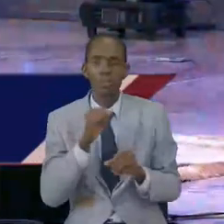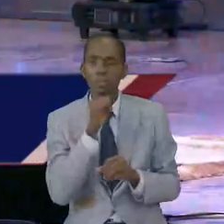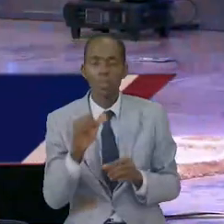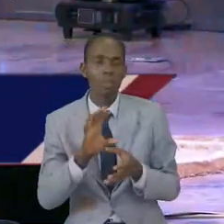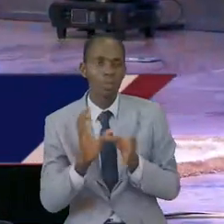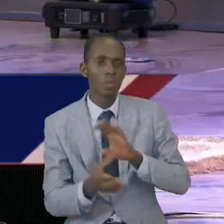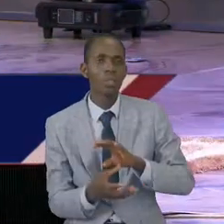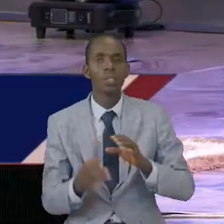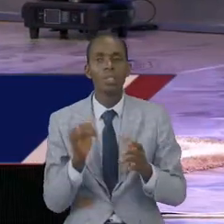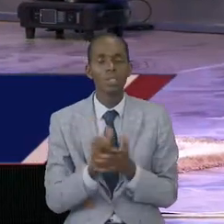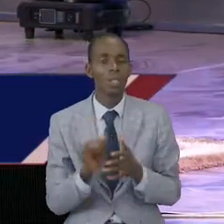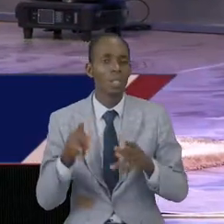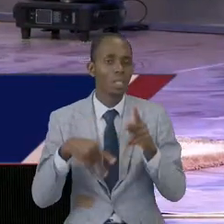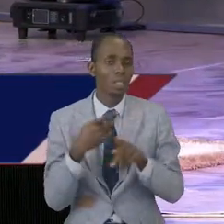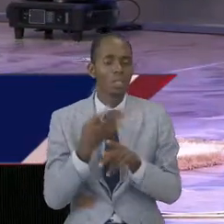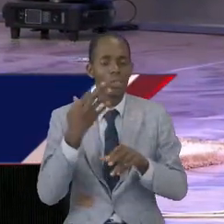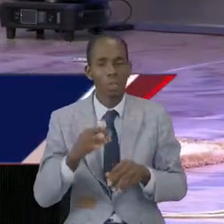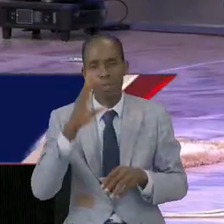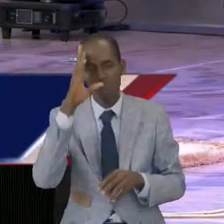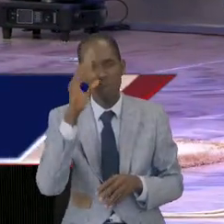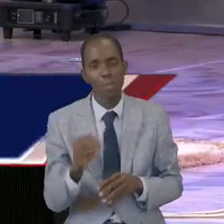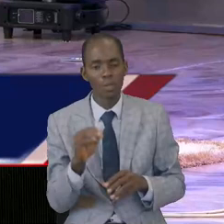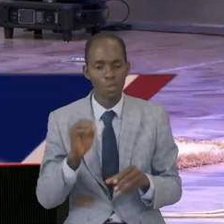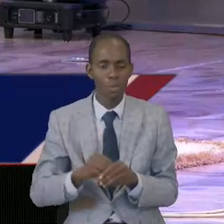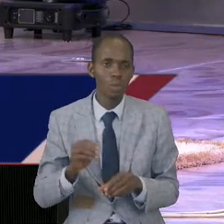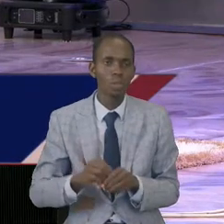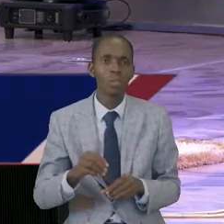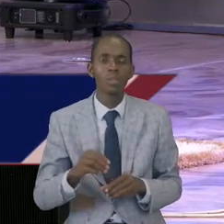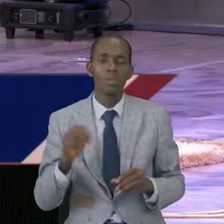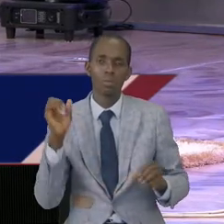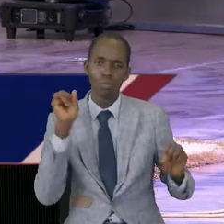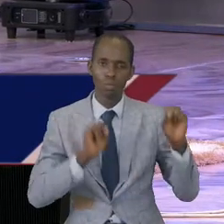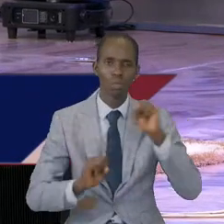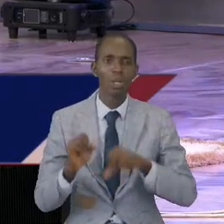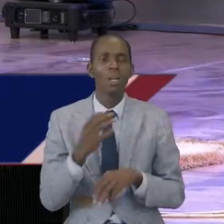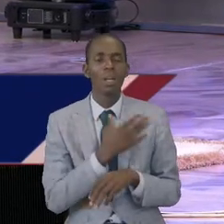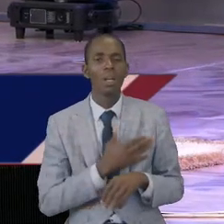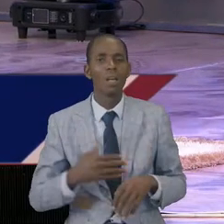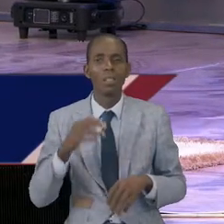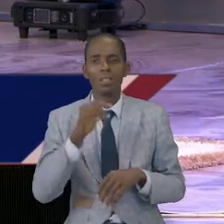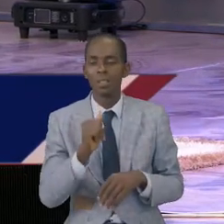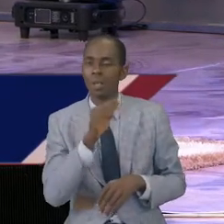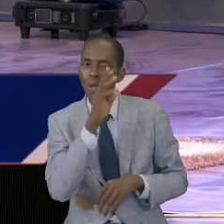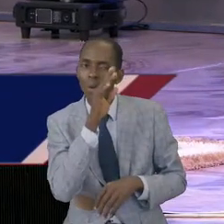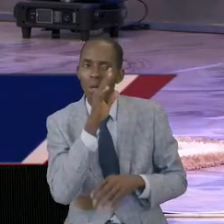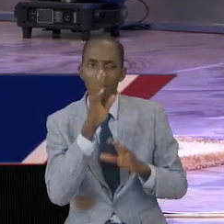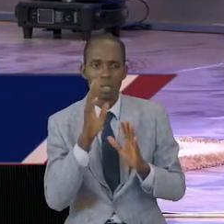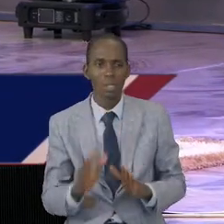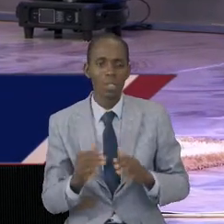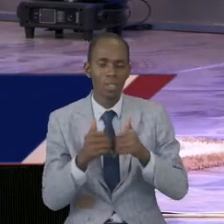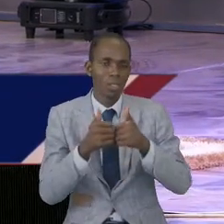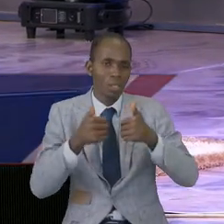again, a froward man, a froward woman, soweth strife, and a whisperer